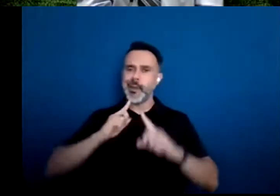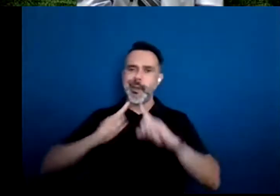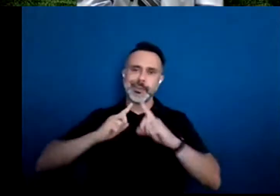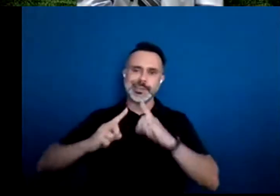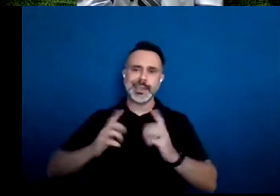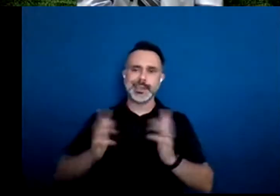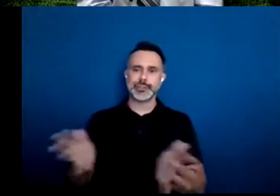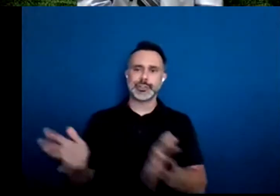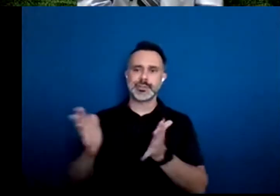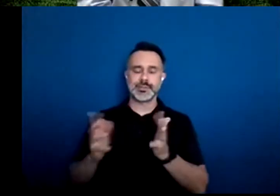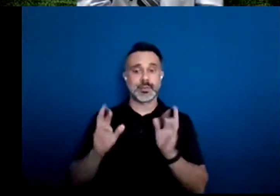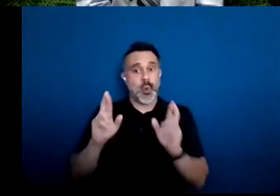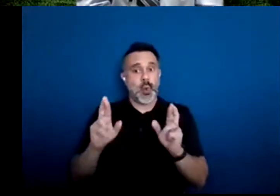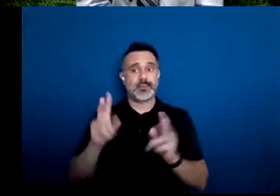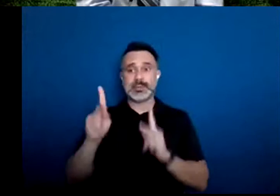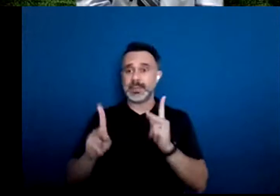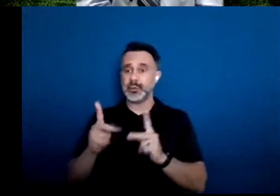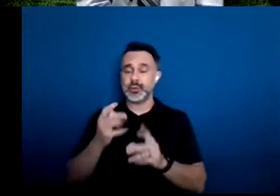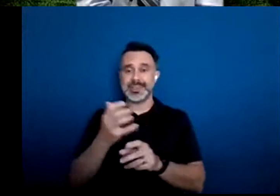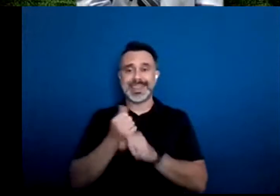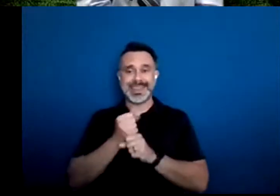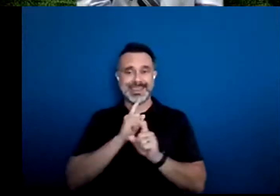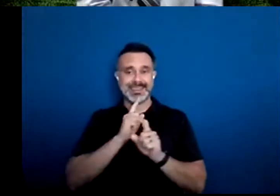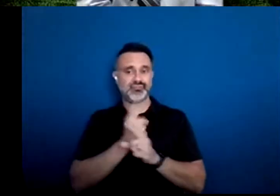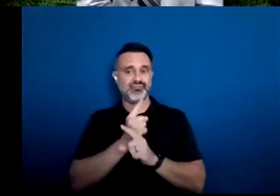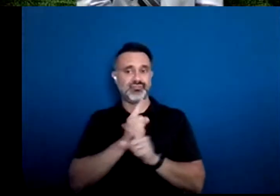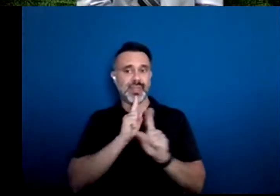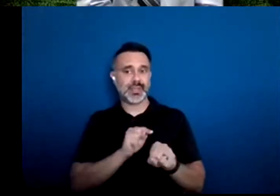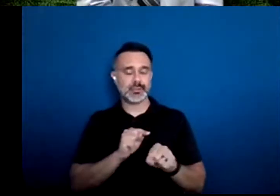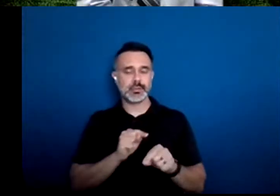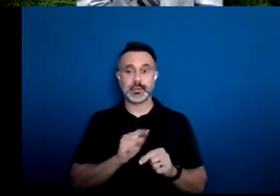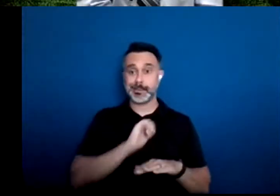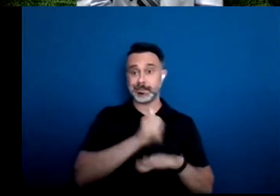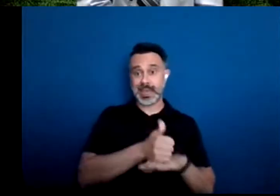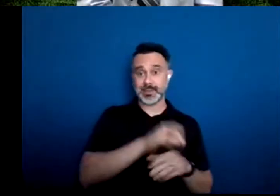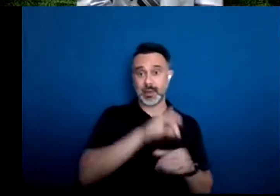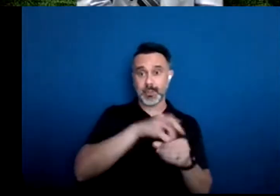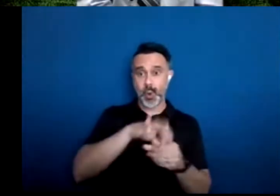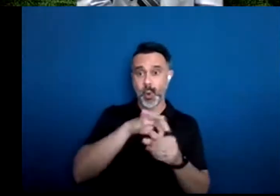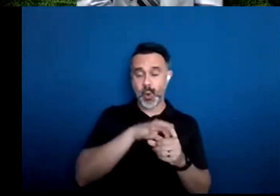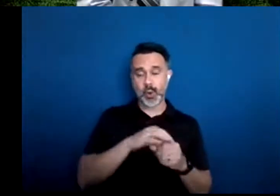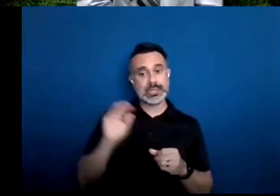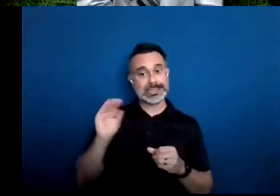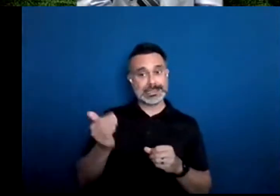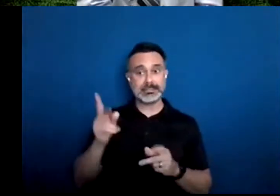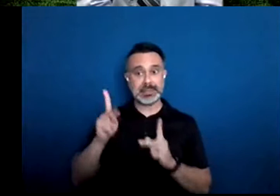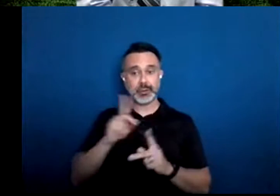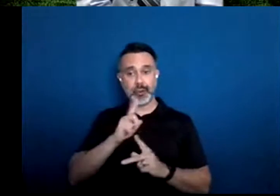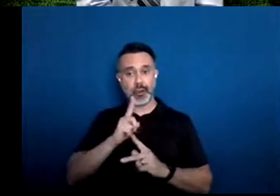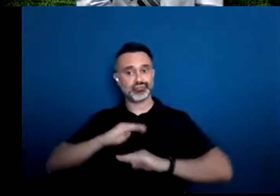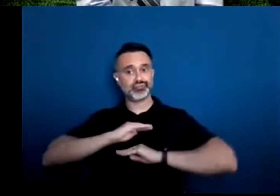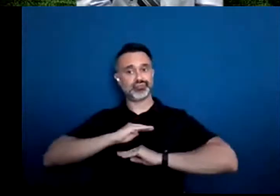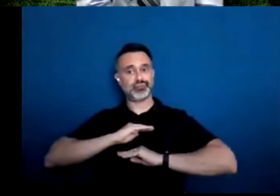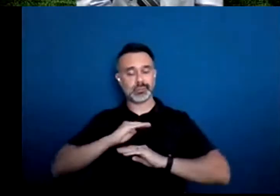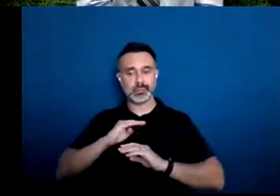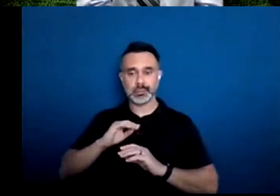getting the answers they want. And based on the poll results, it suggests that people are, right? The